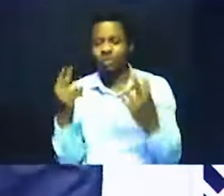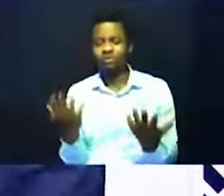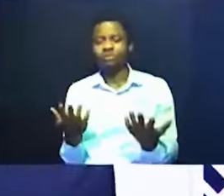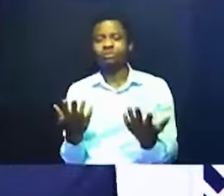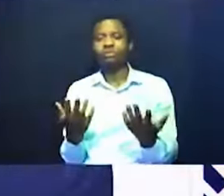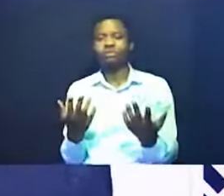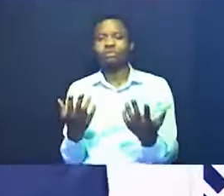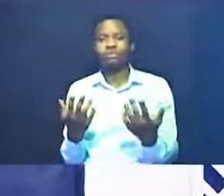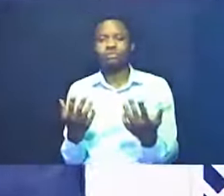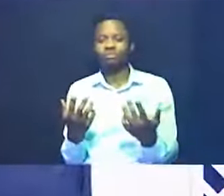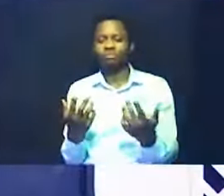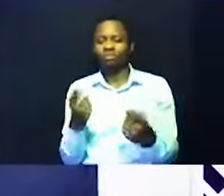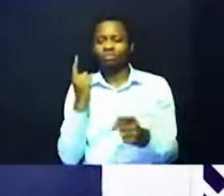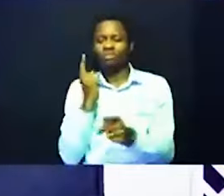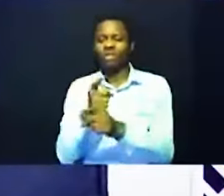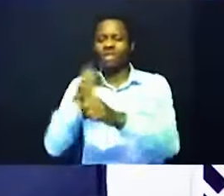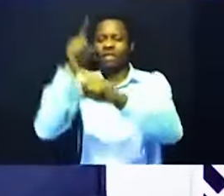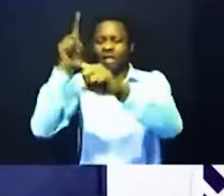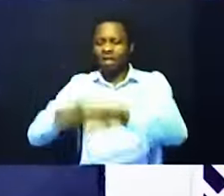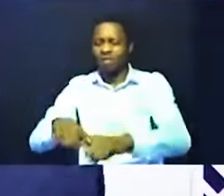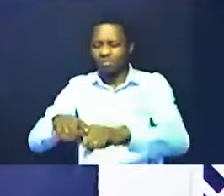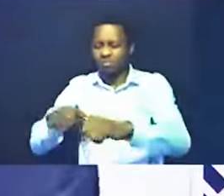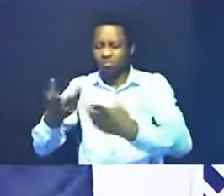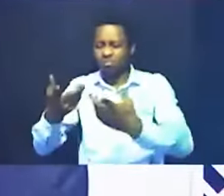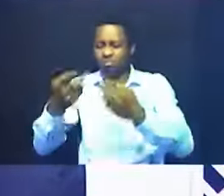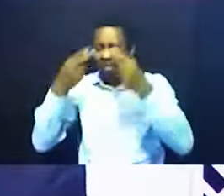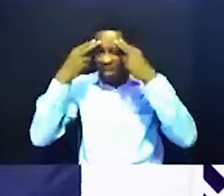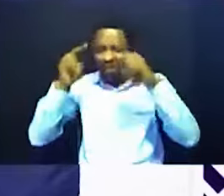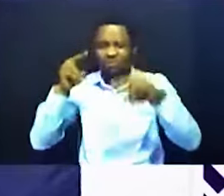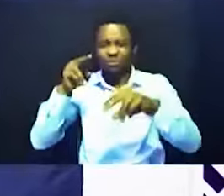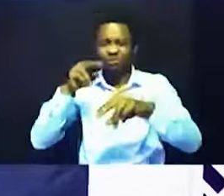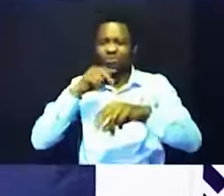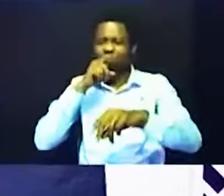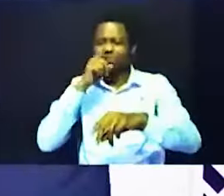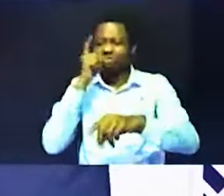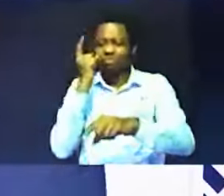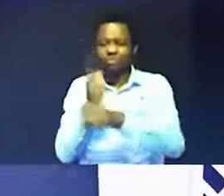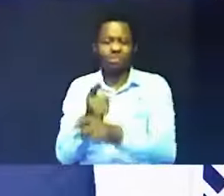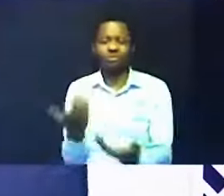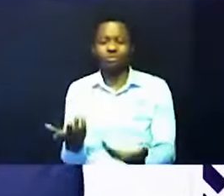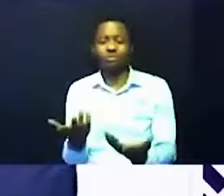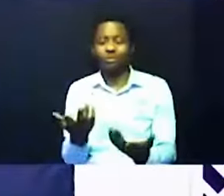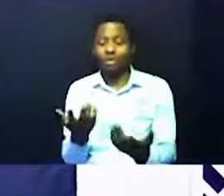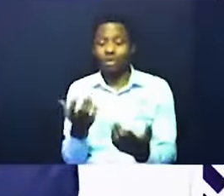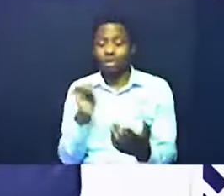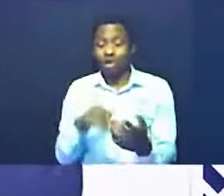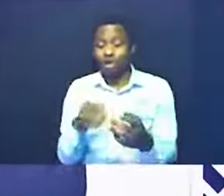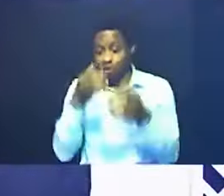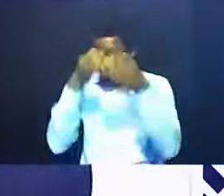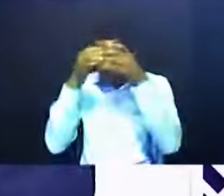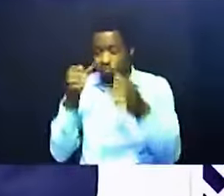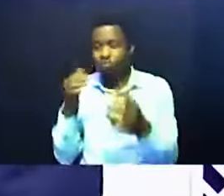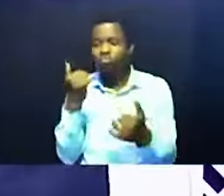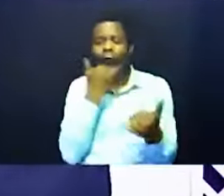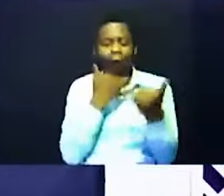times that unexpectedly on us and that may cause